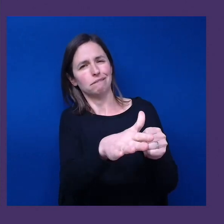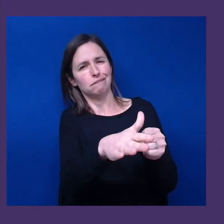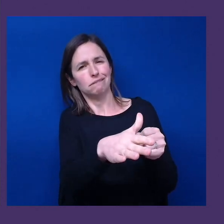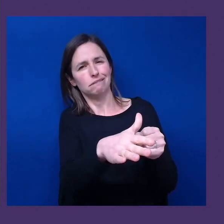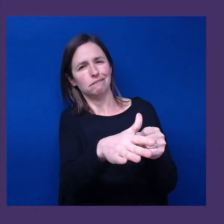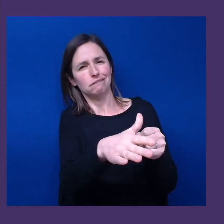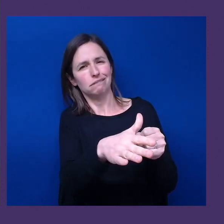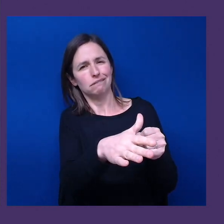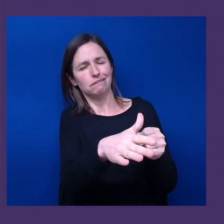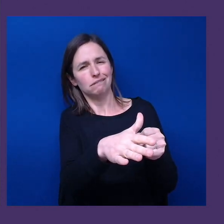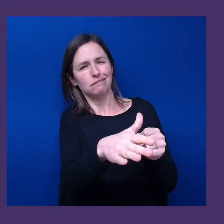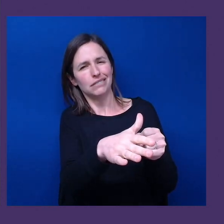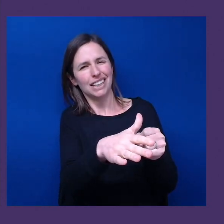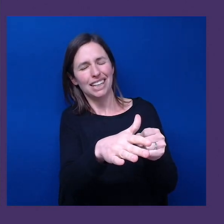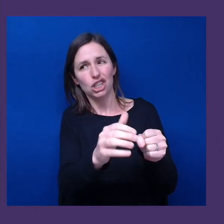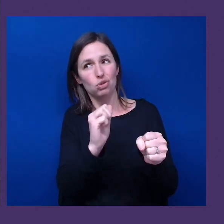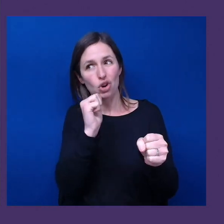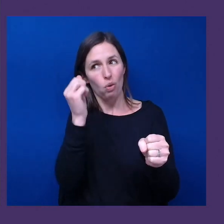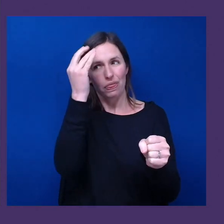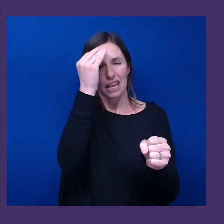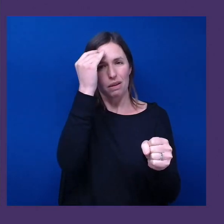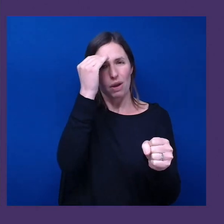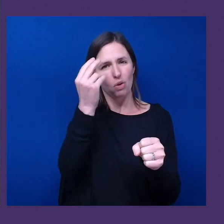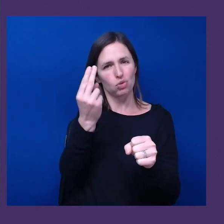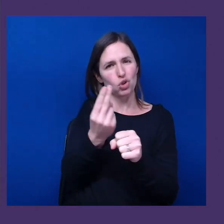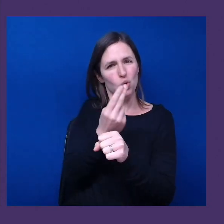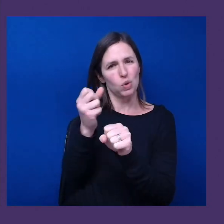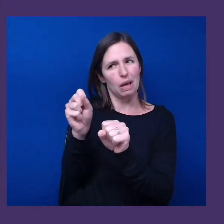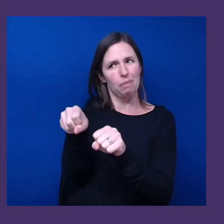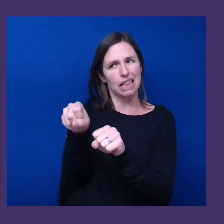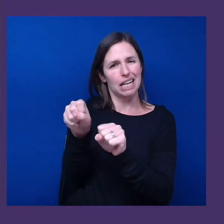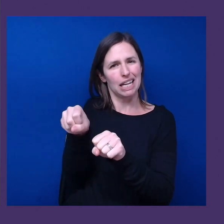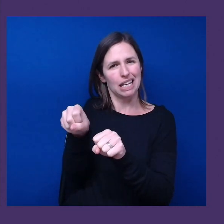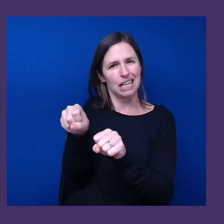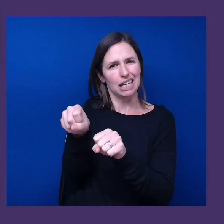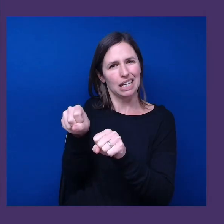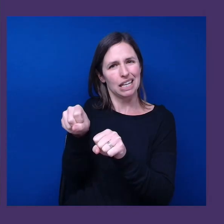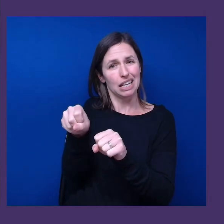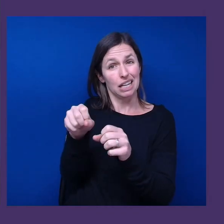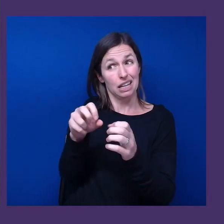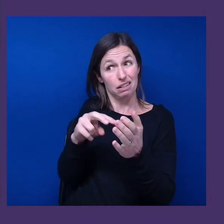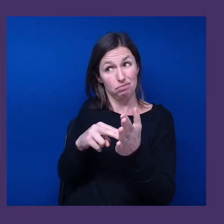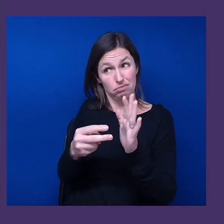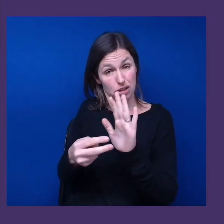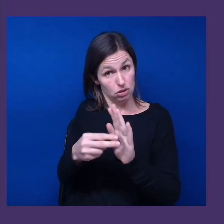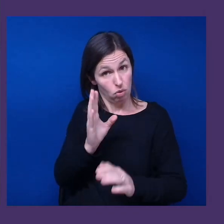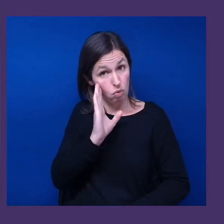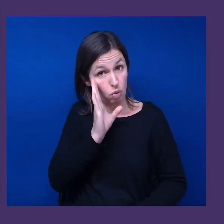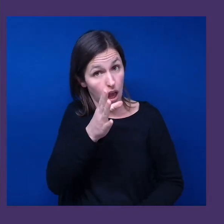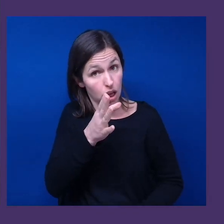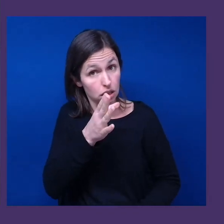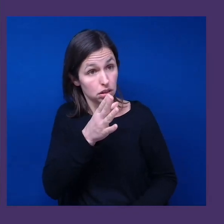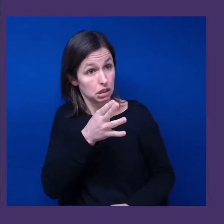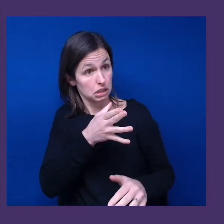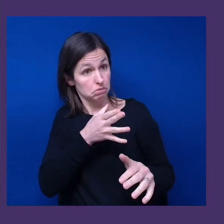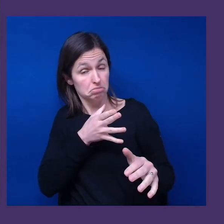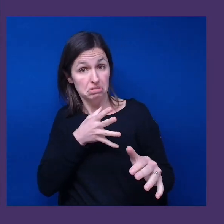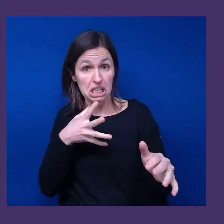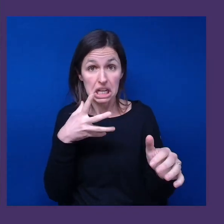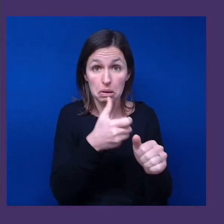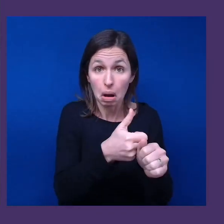overlook usability, then there's no guarantee whether the AI driven technology